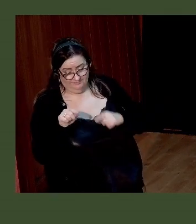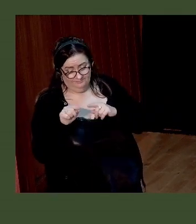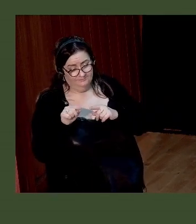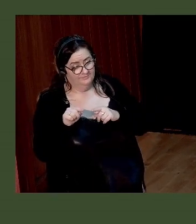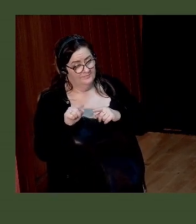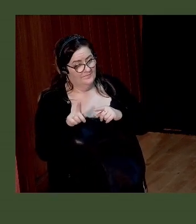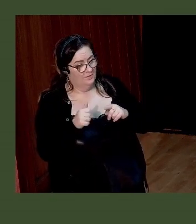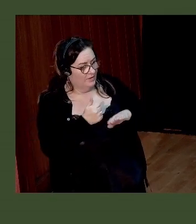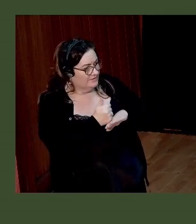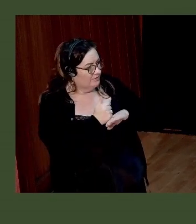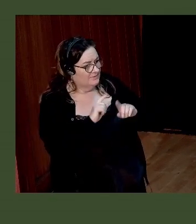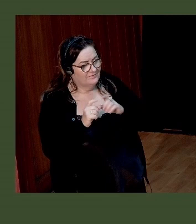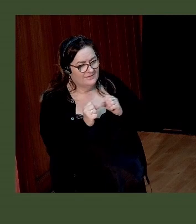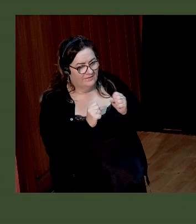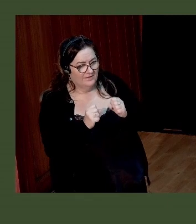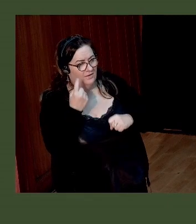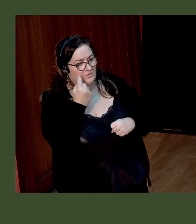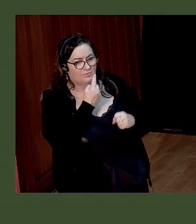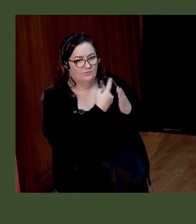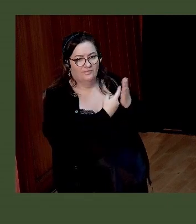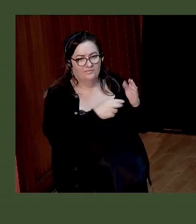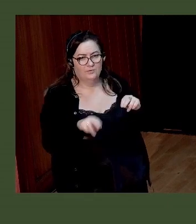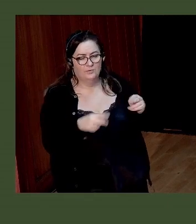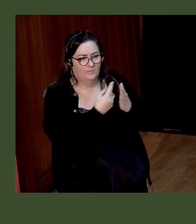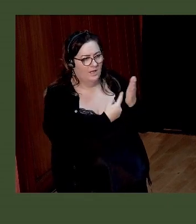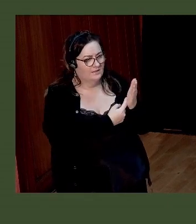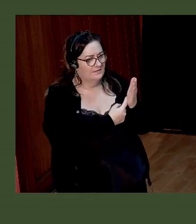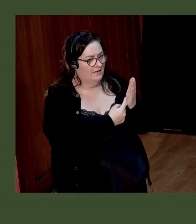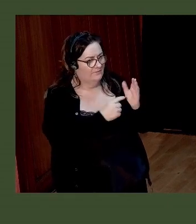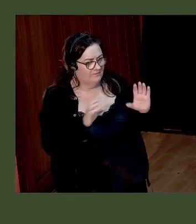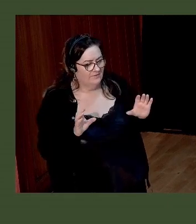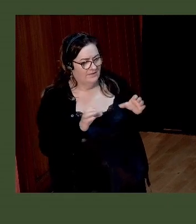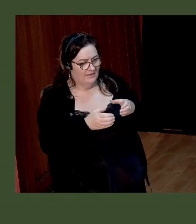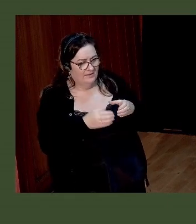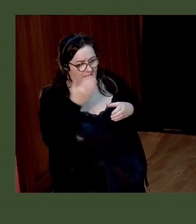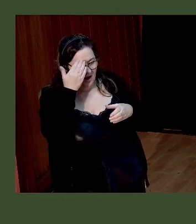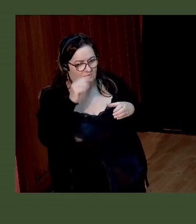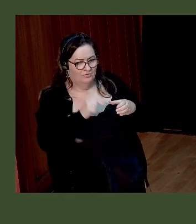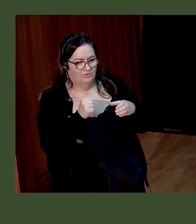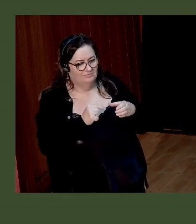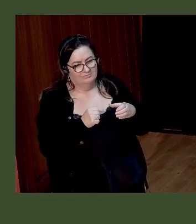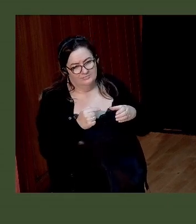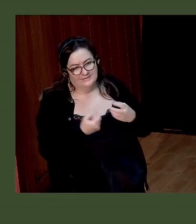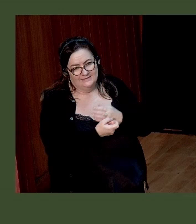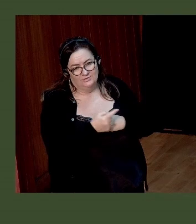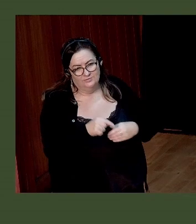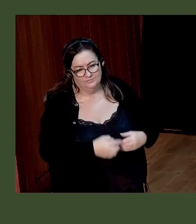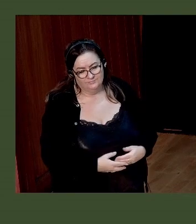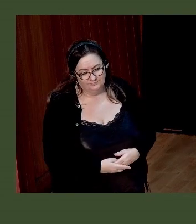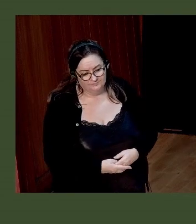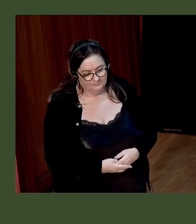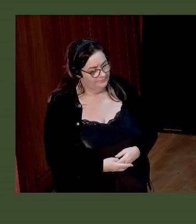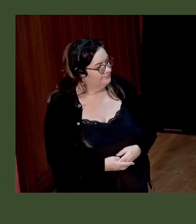O'Heffernan thought that the establishment of the service was proof of a new policy of compartmentalising Irish as a minority issue. If